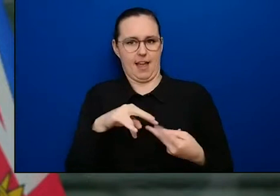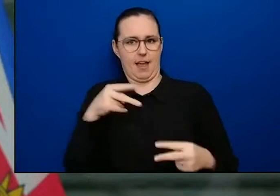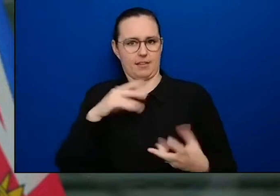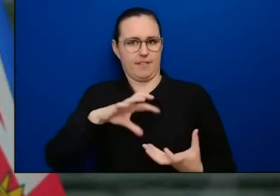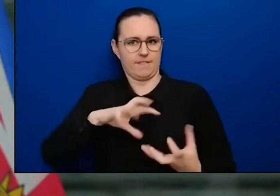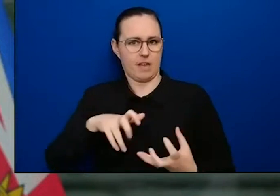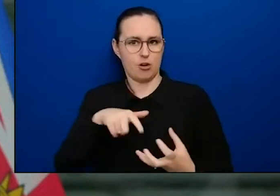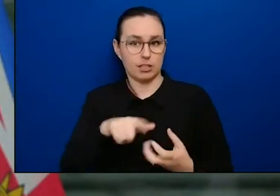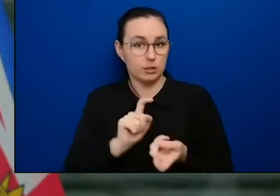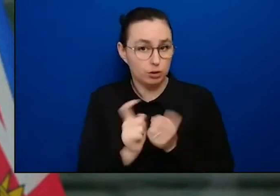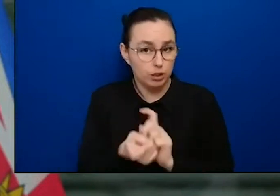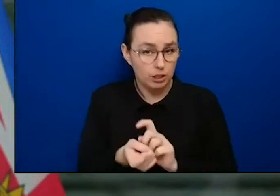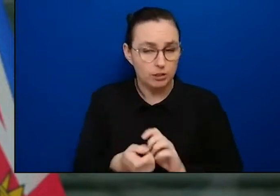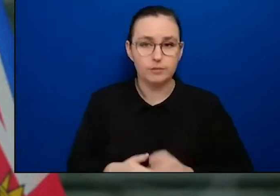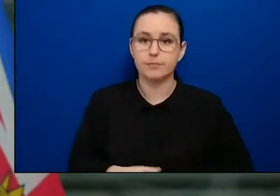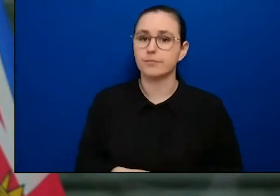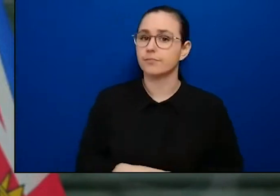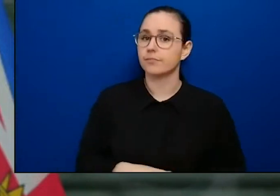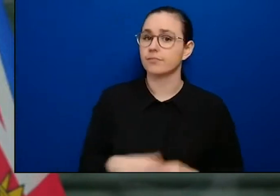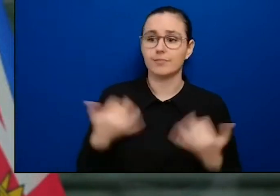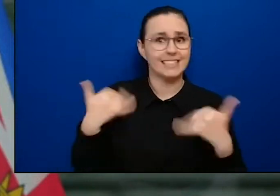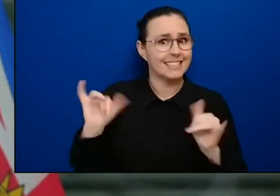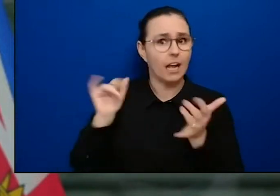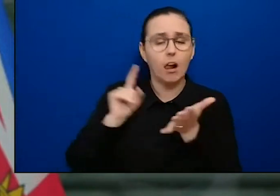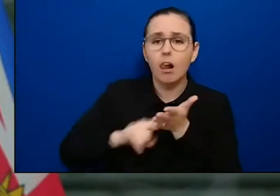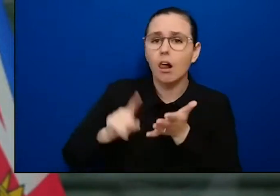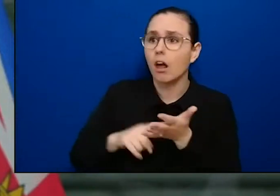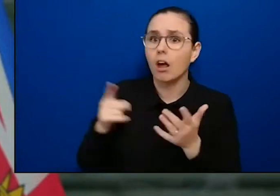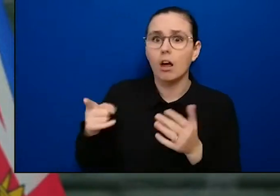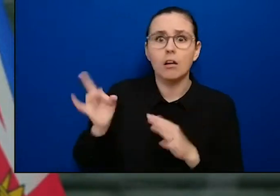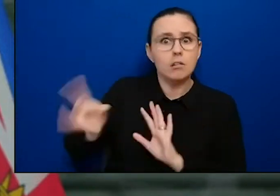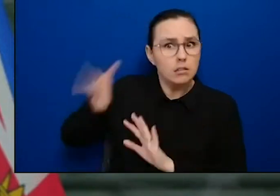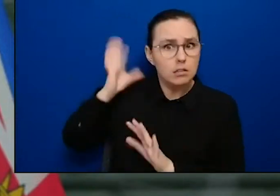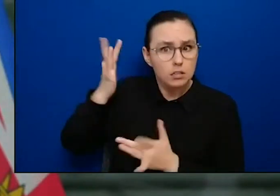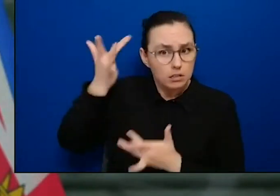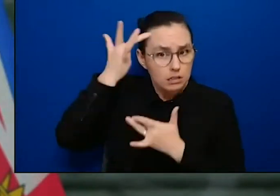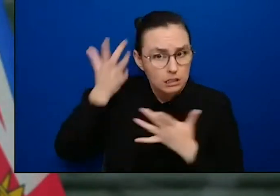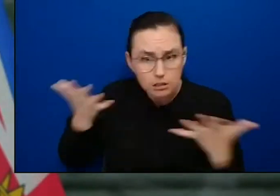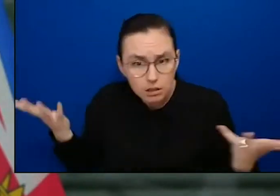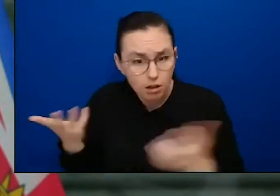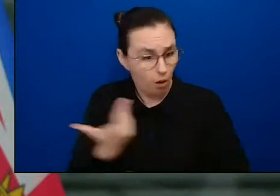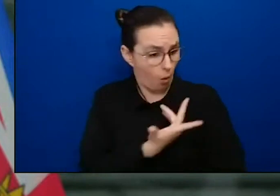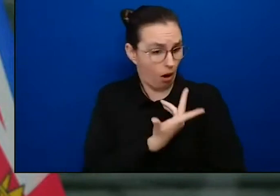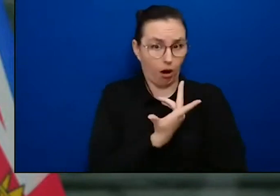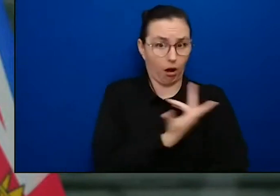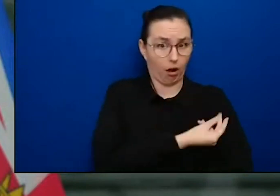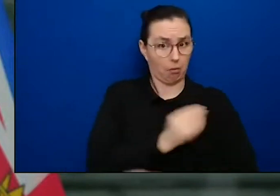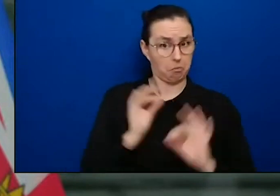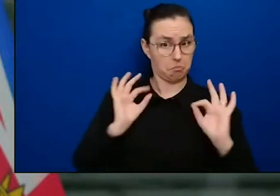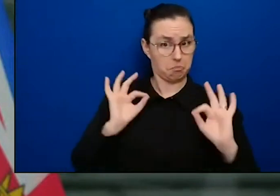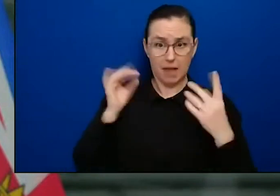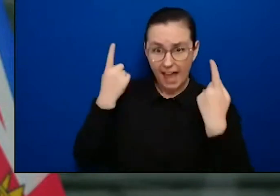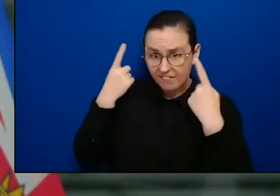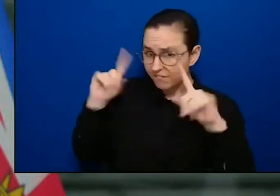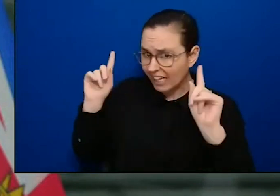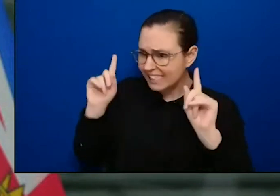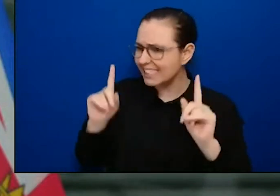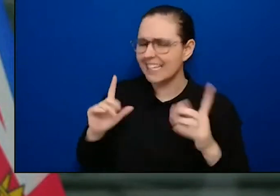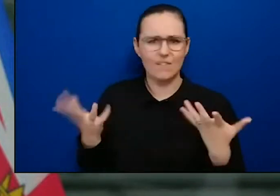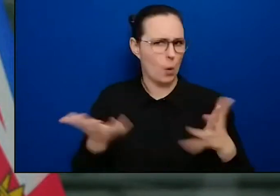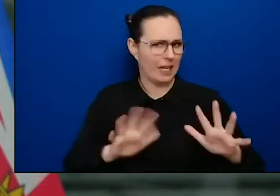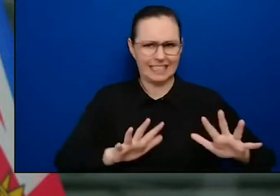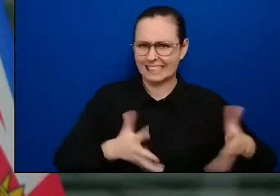still unknown. And whether vaccines are less effective or people are more likely to be reinfected after being infected